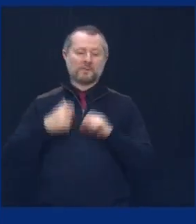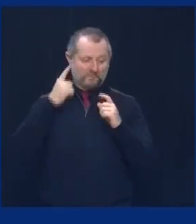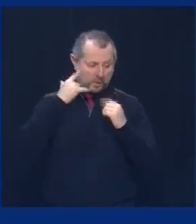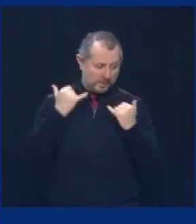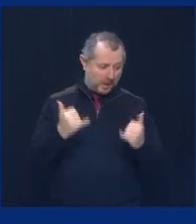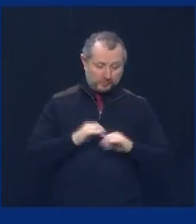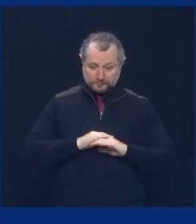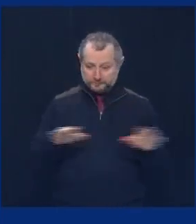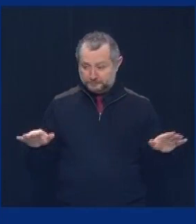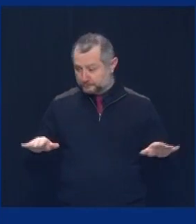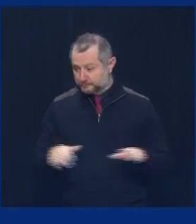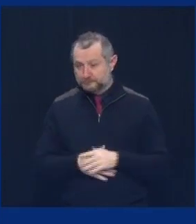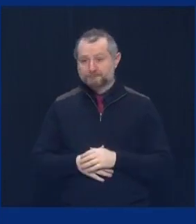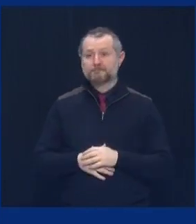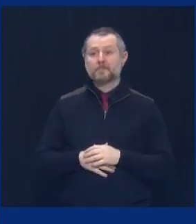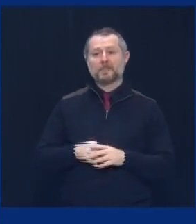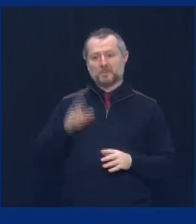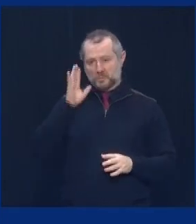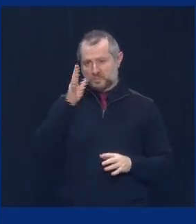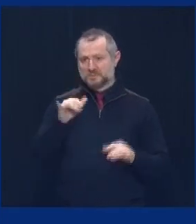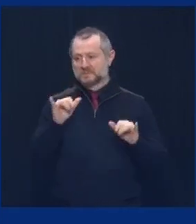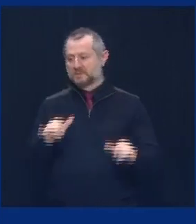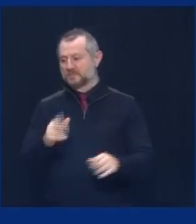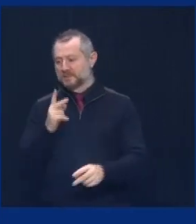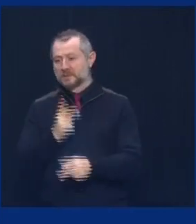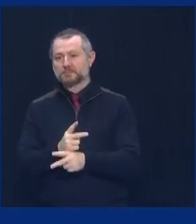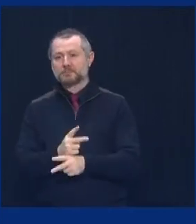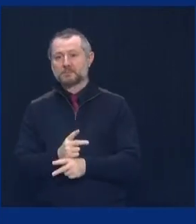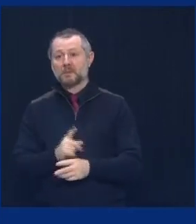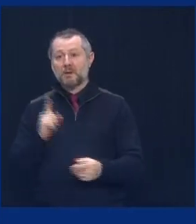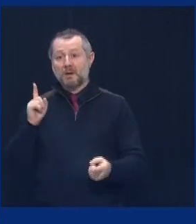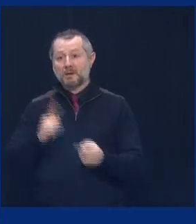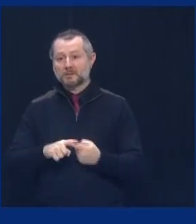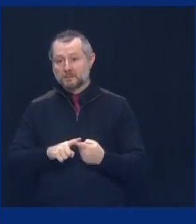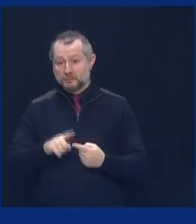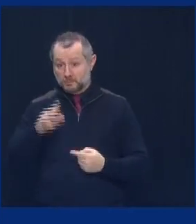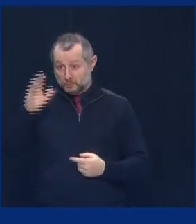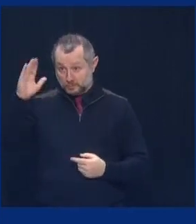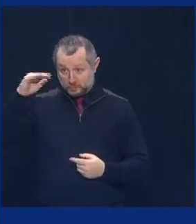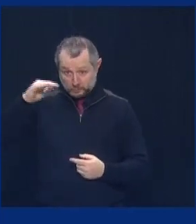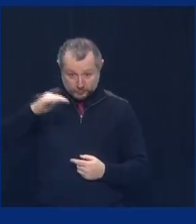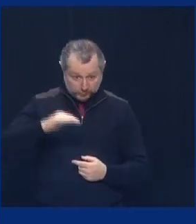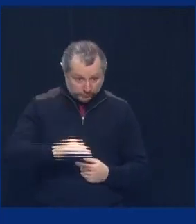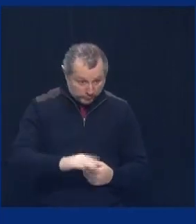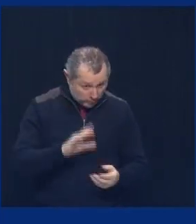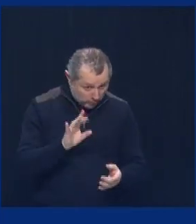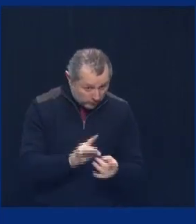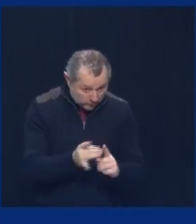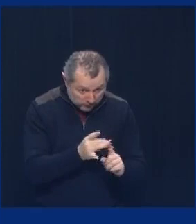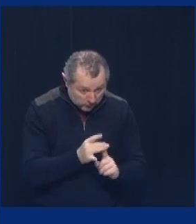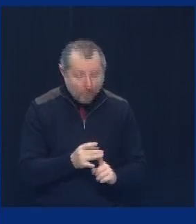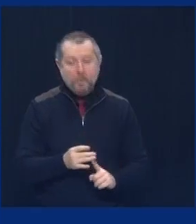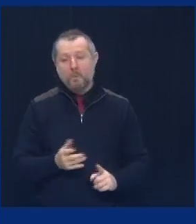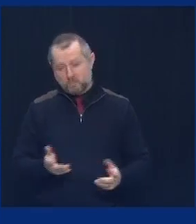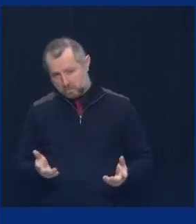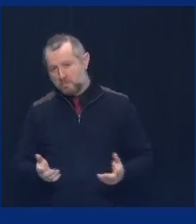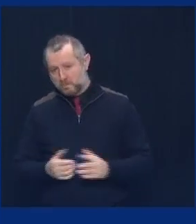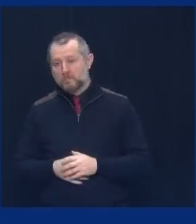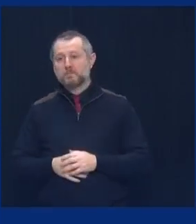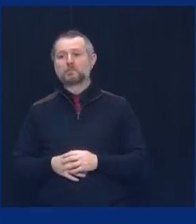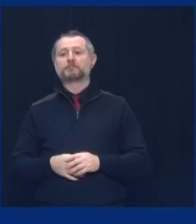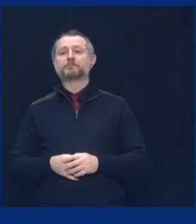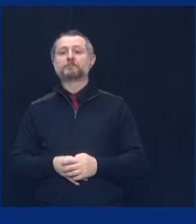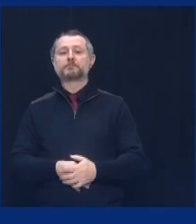don't expect that to happen until you start to see the rates going down. And what we're seeing is actually them going up.